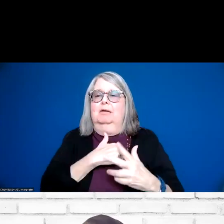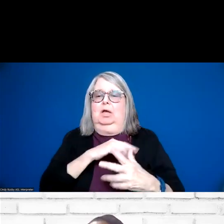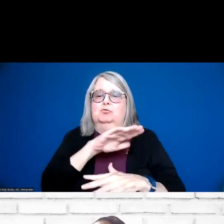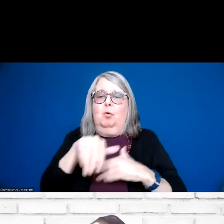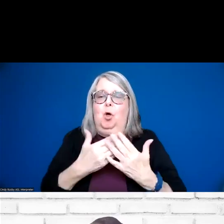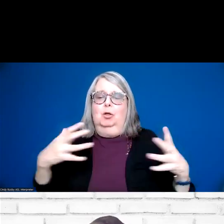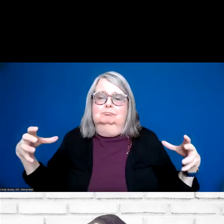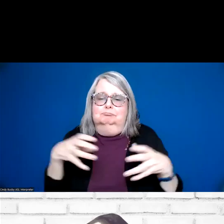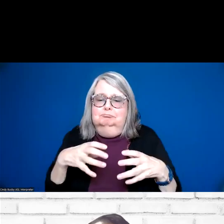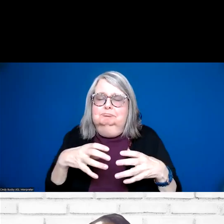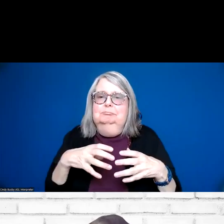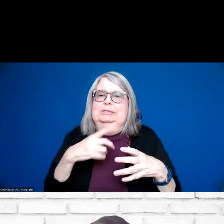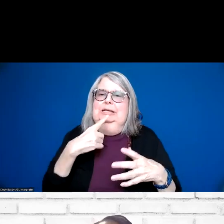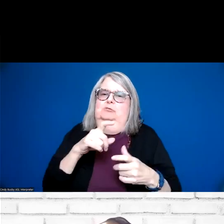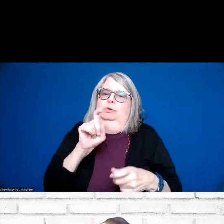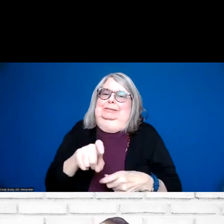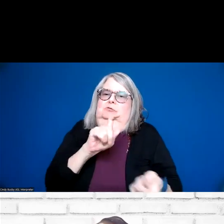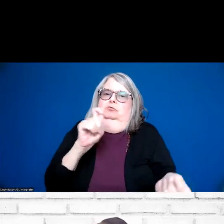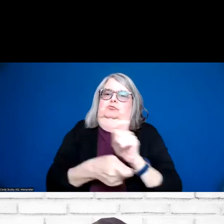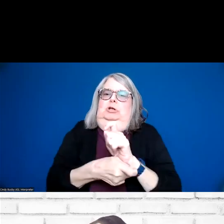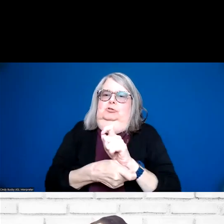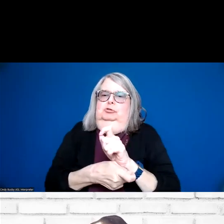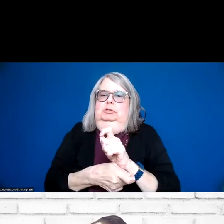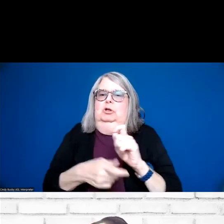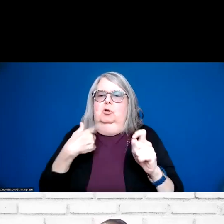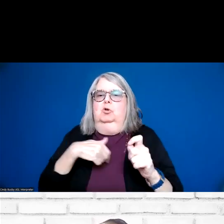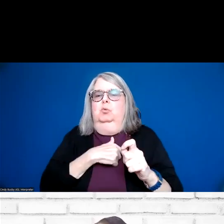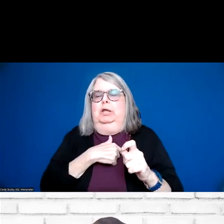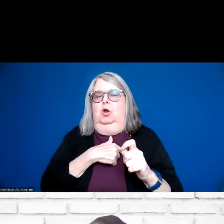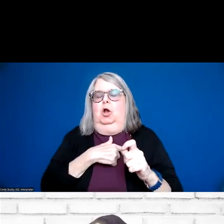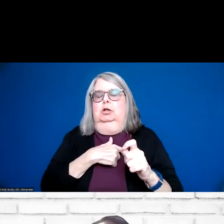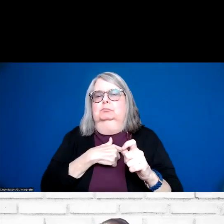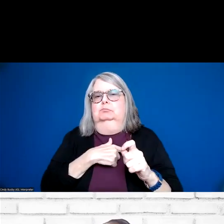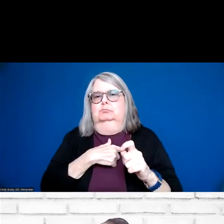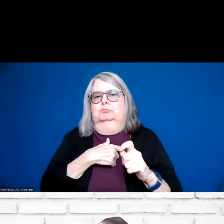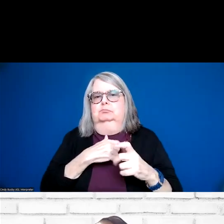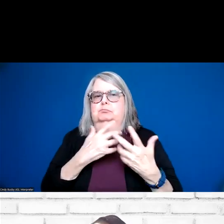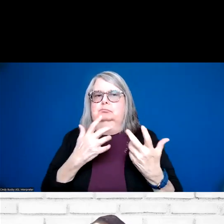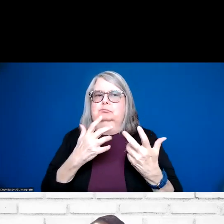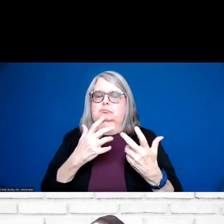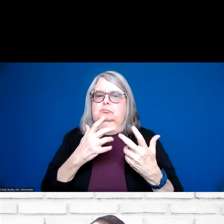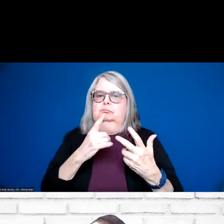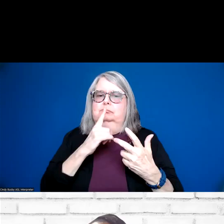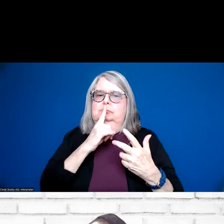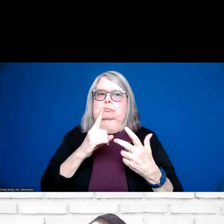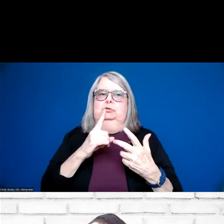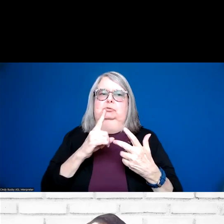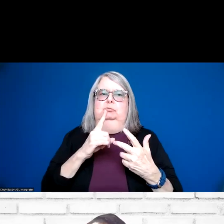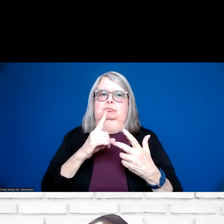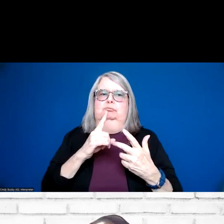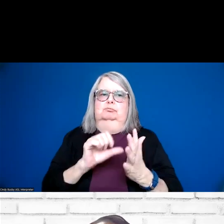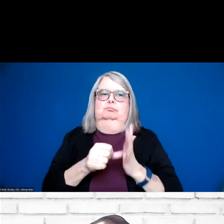say, hey, the change needs to be made. And we are standing up to initiate and be that wave